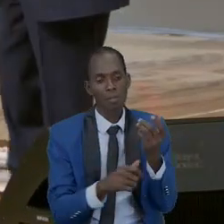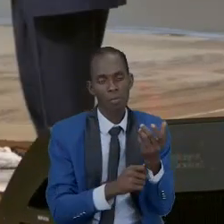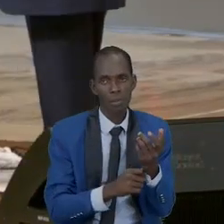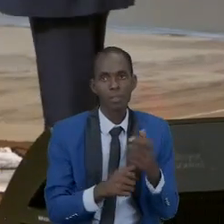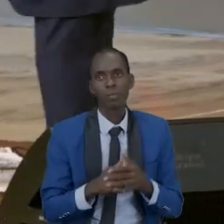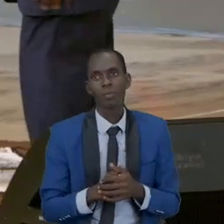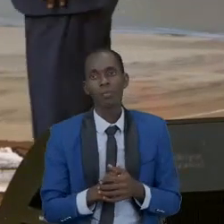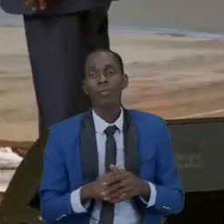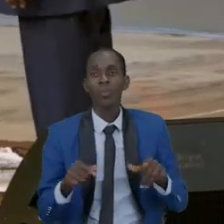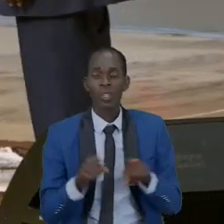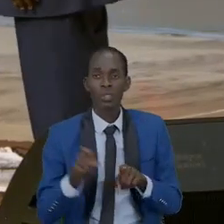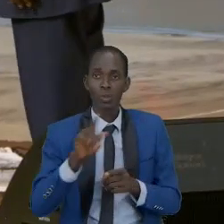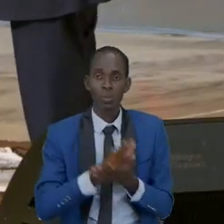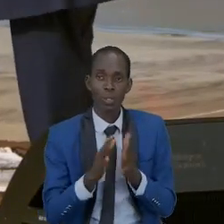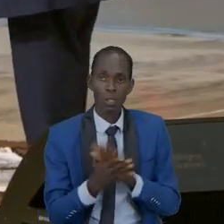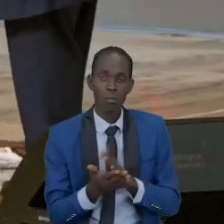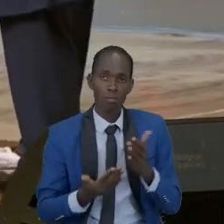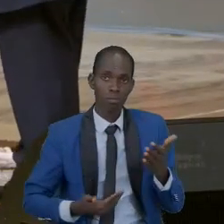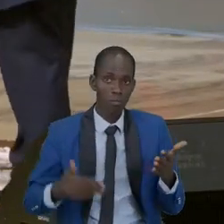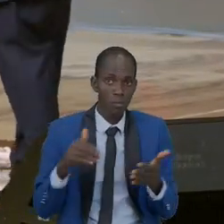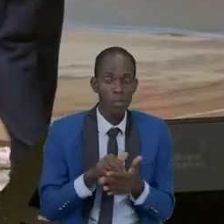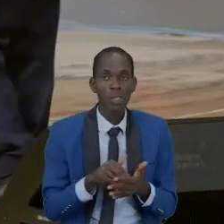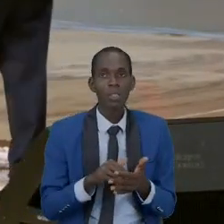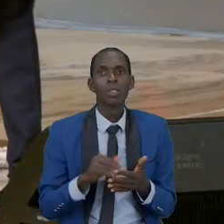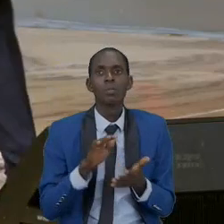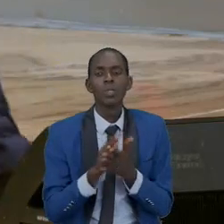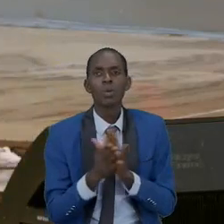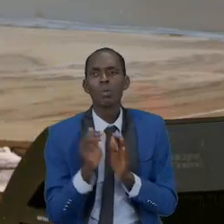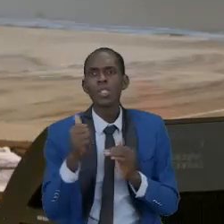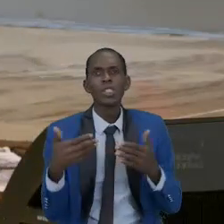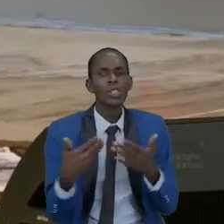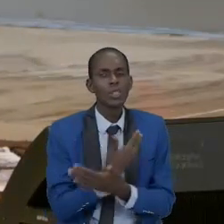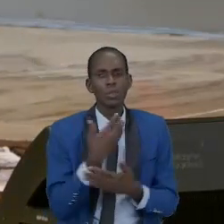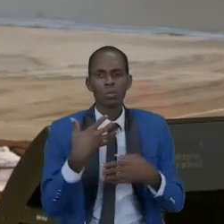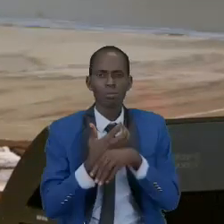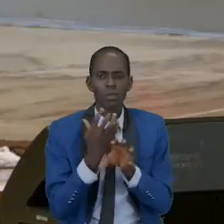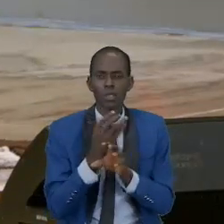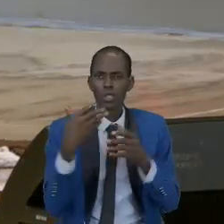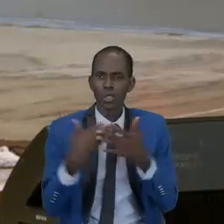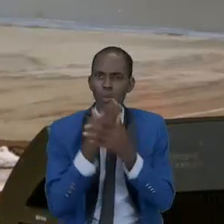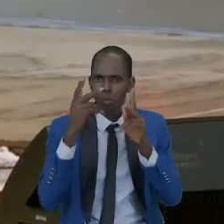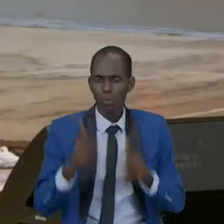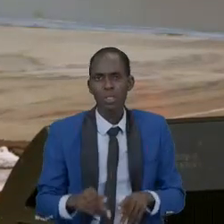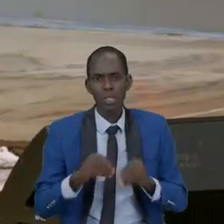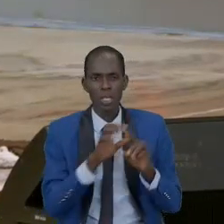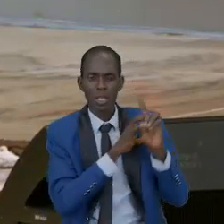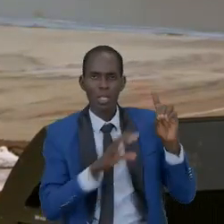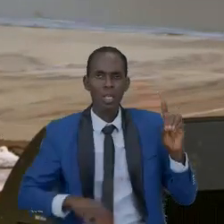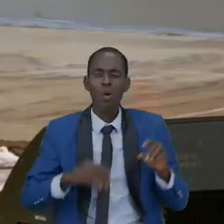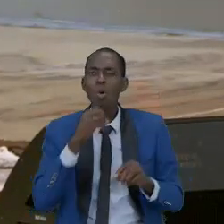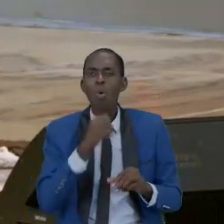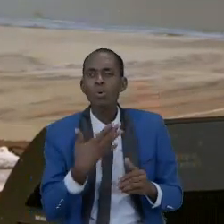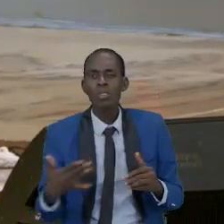As you become born again, you become a new creature in Christ. Old things have passed